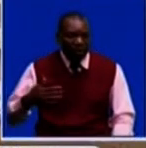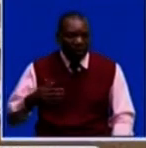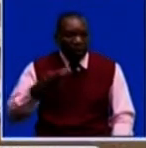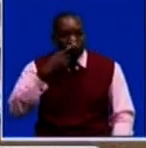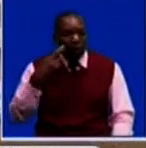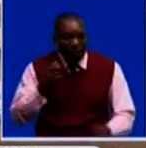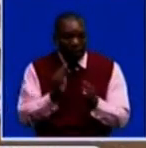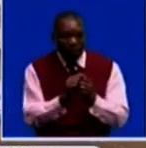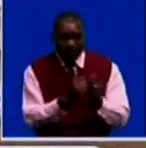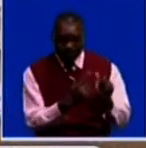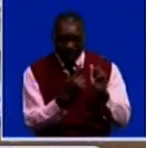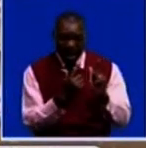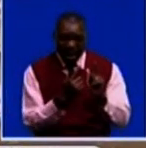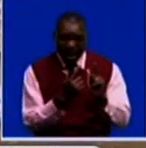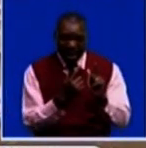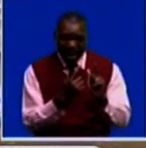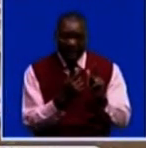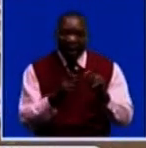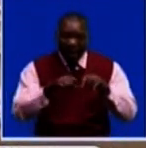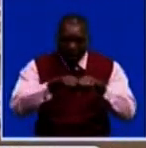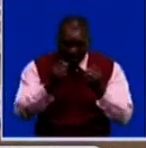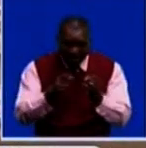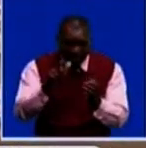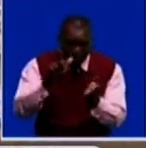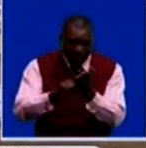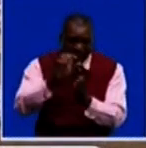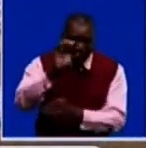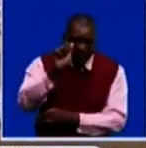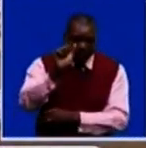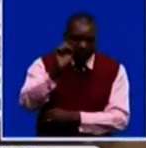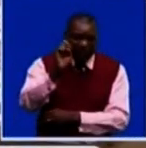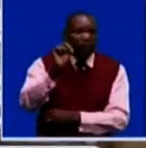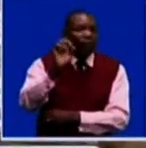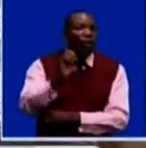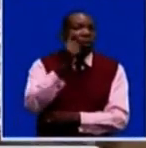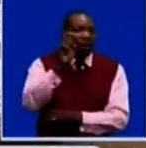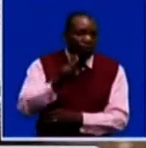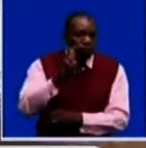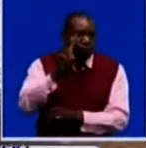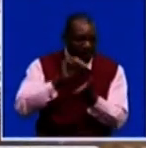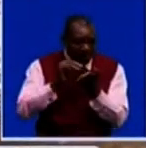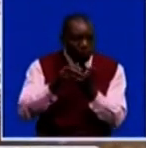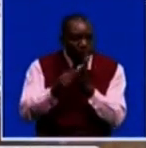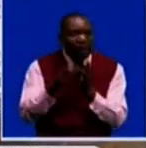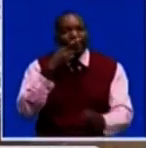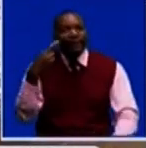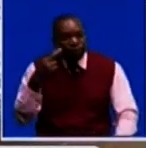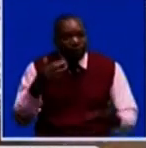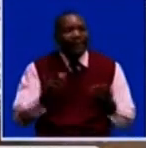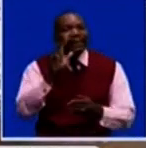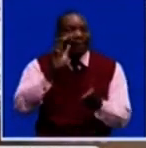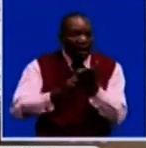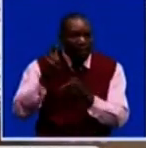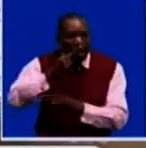into Lusaka's Europa Casino and walked away with 1.2 million kwacha and 3,000 United States dollars have been